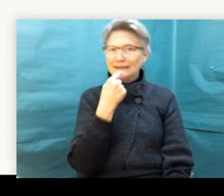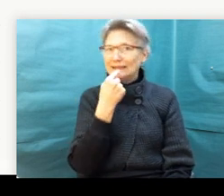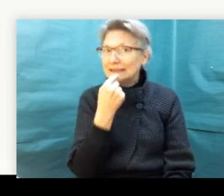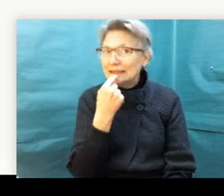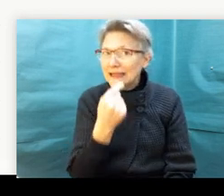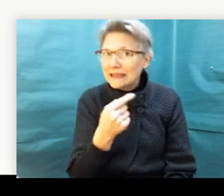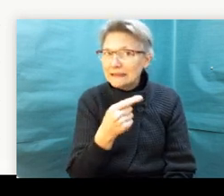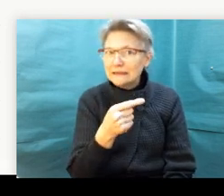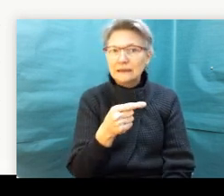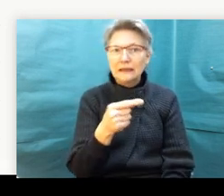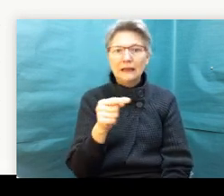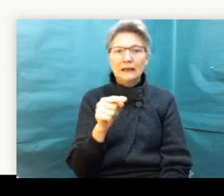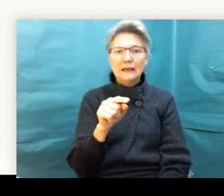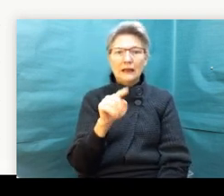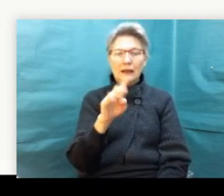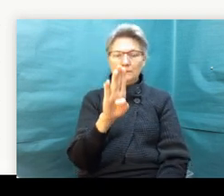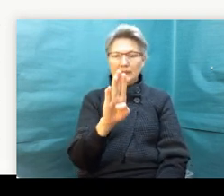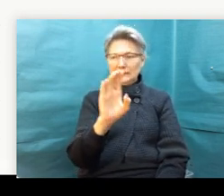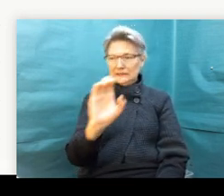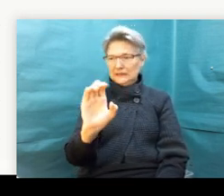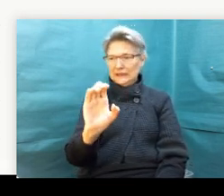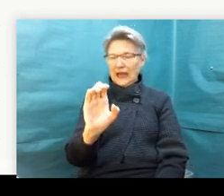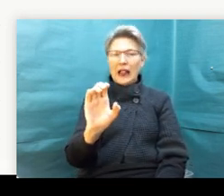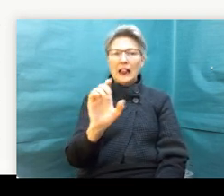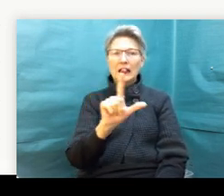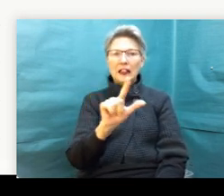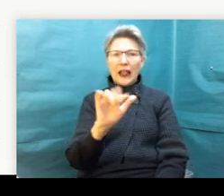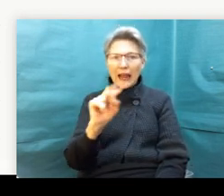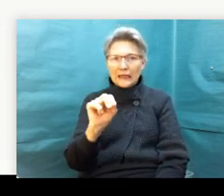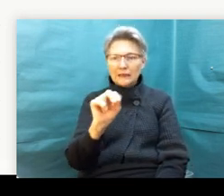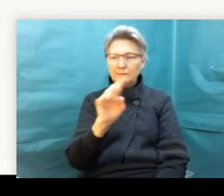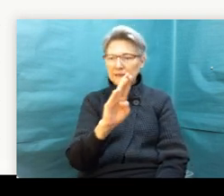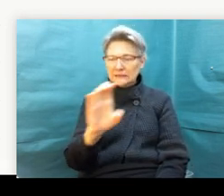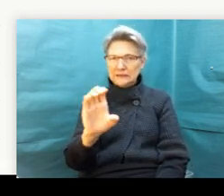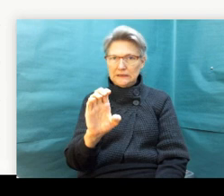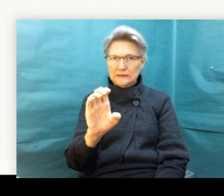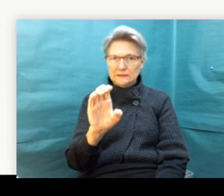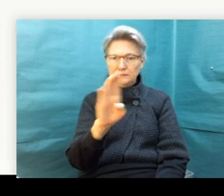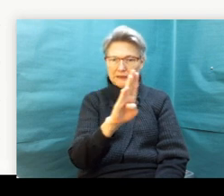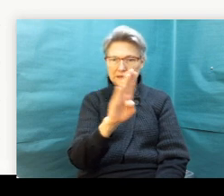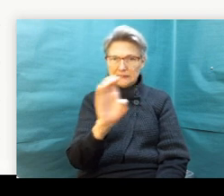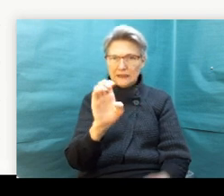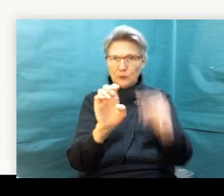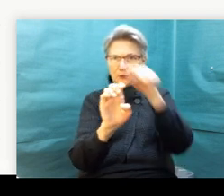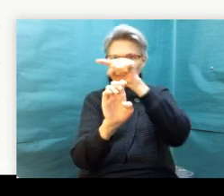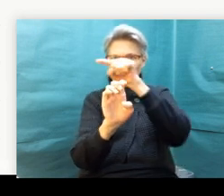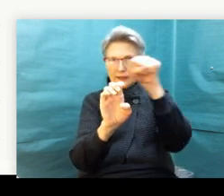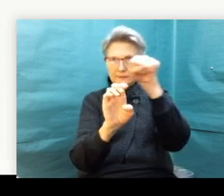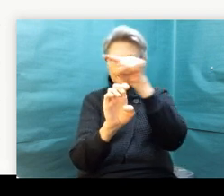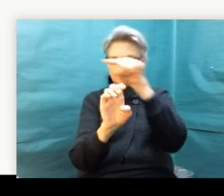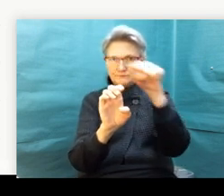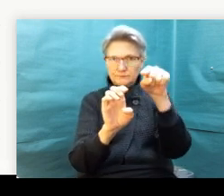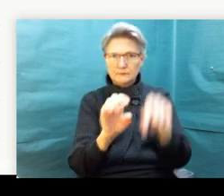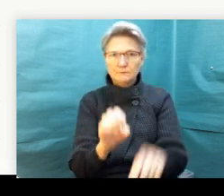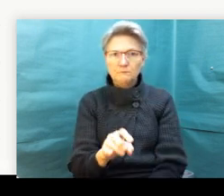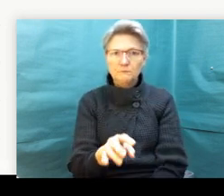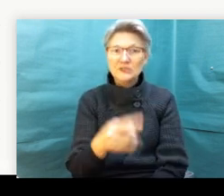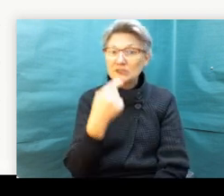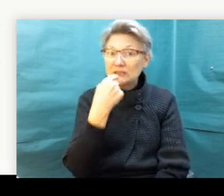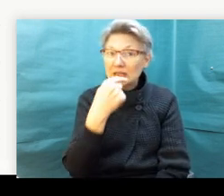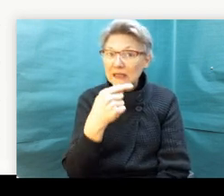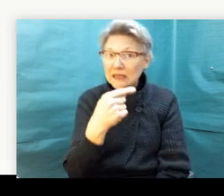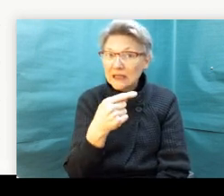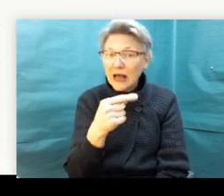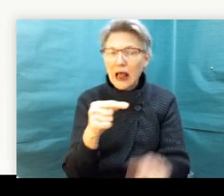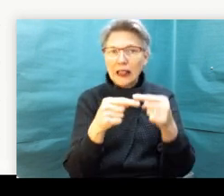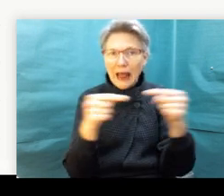this symbol of the small line symbol on top of the letters, okay? And then here I have a picture, just an example